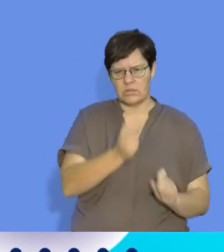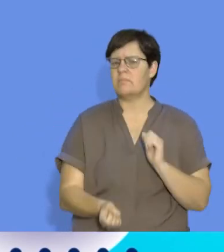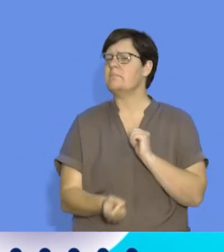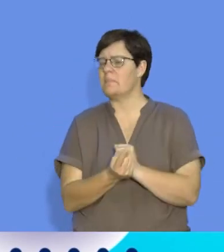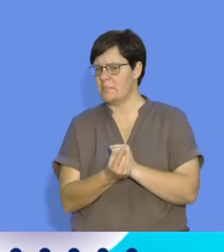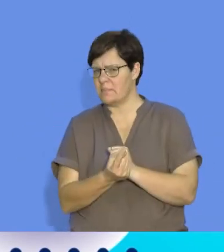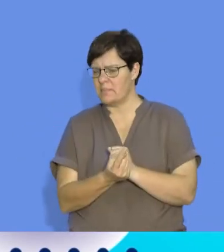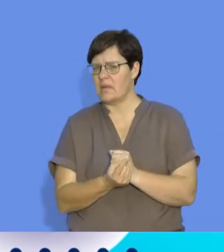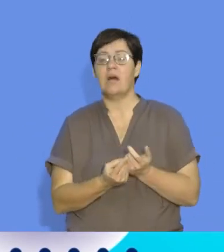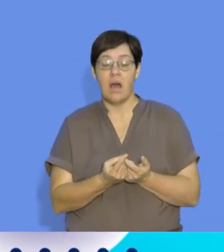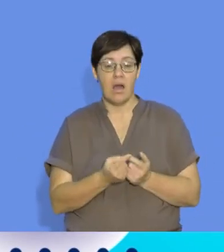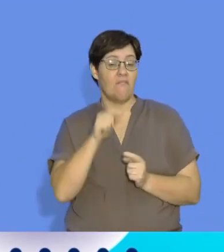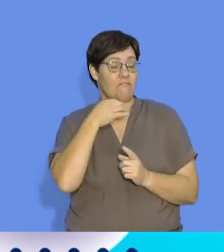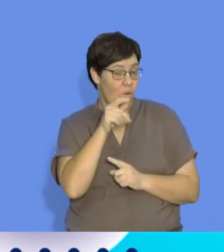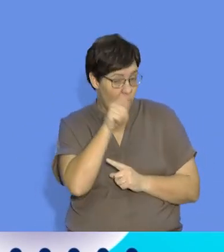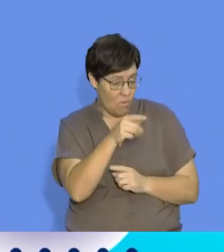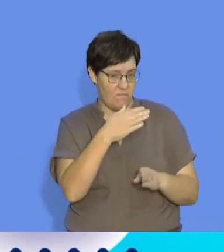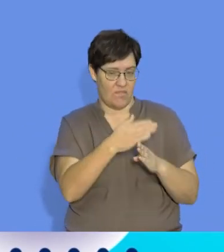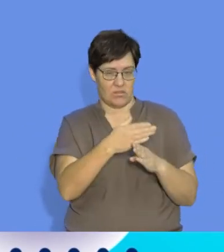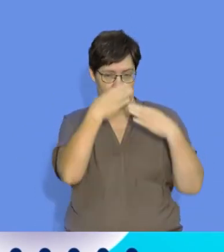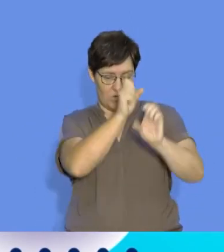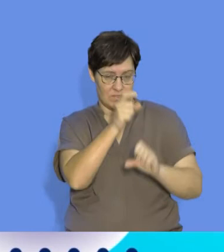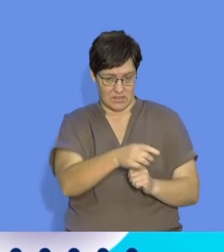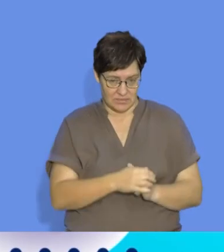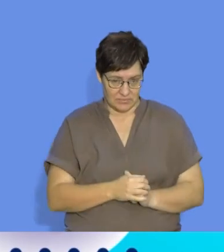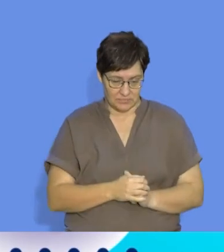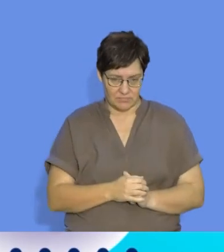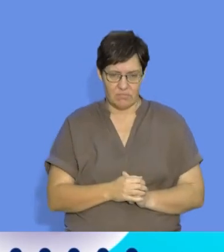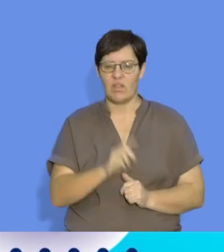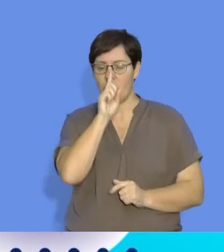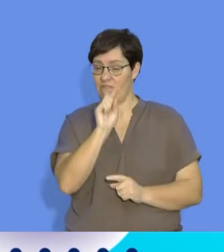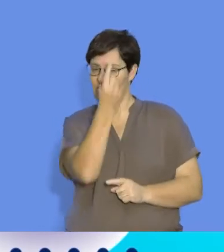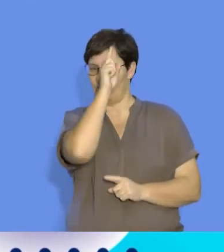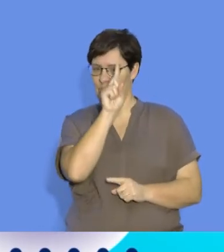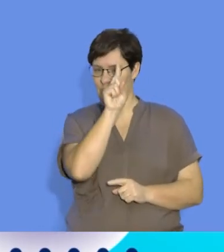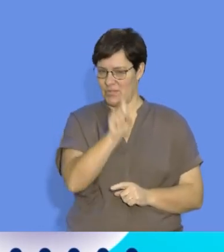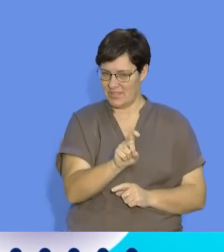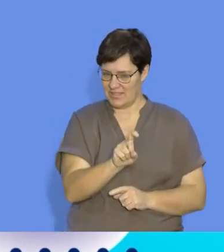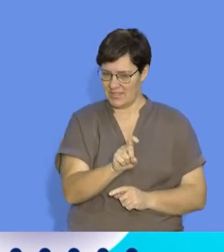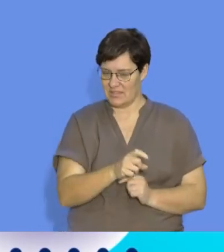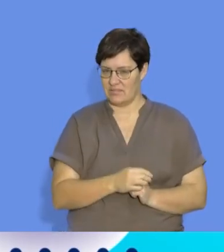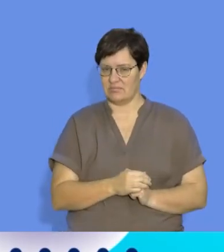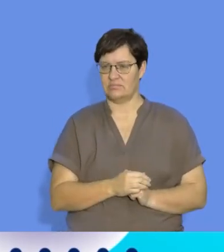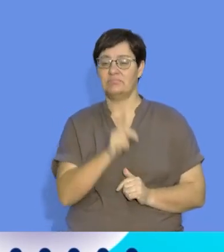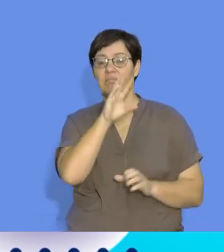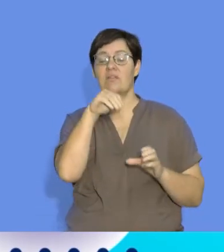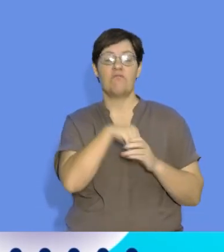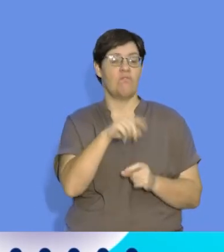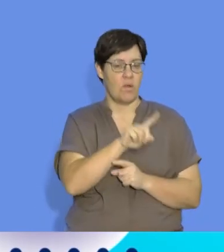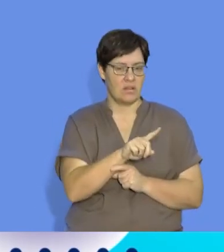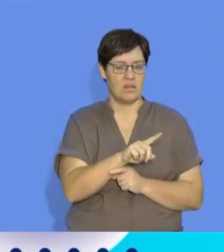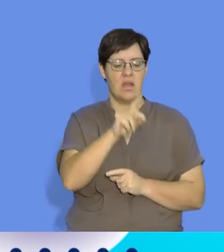use, especially when it comes to functions. So let's just look at the very first question that we have, which involves